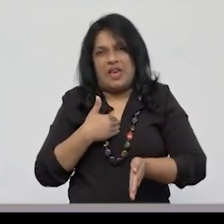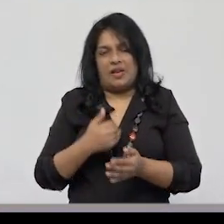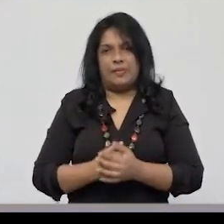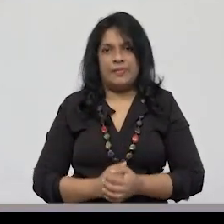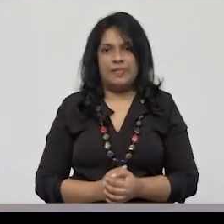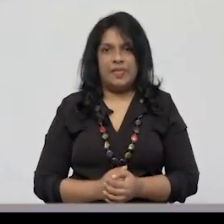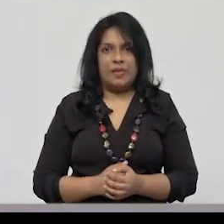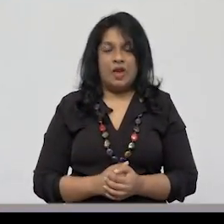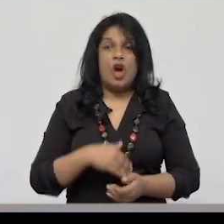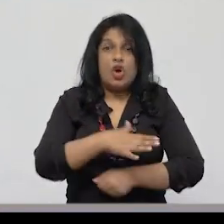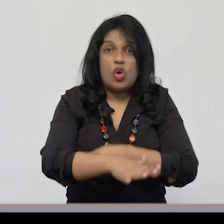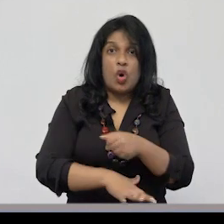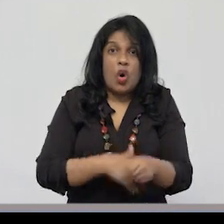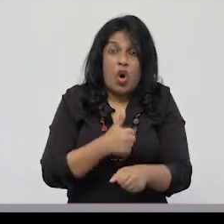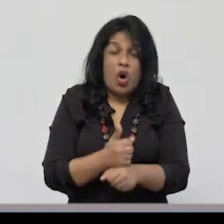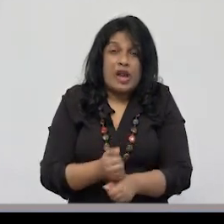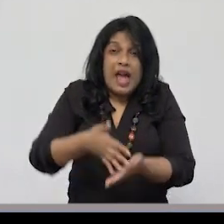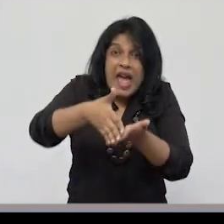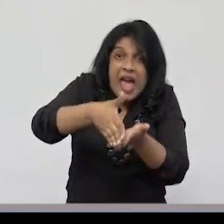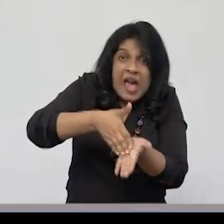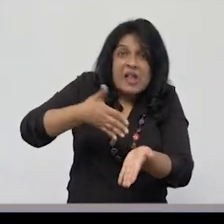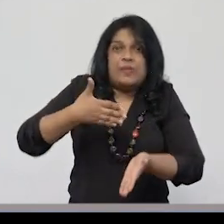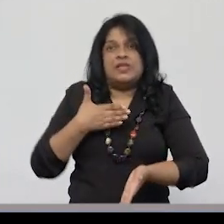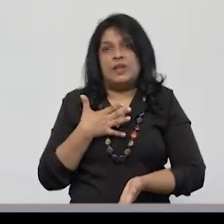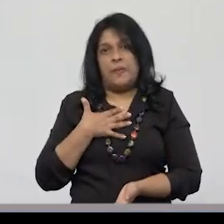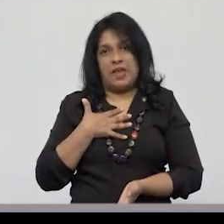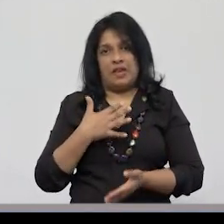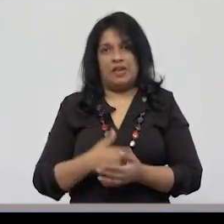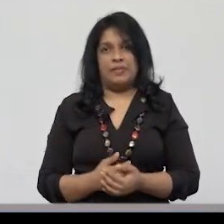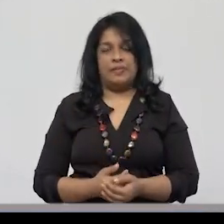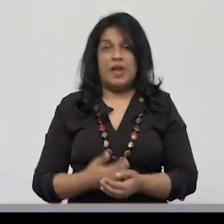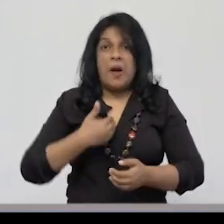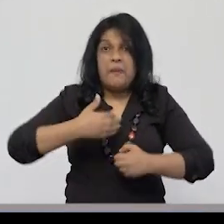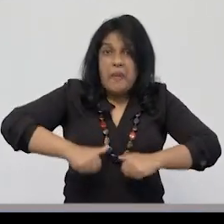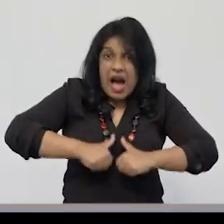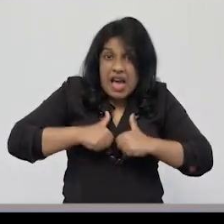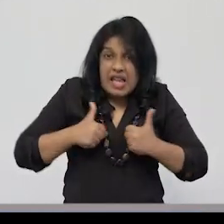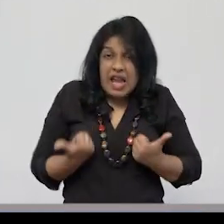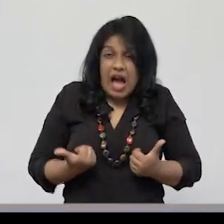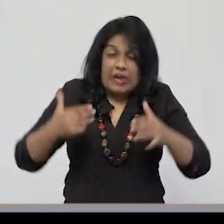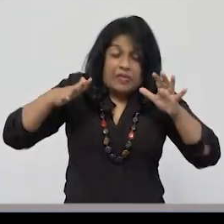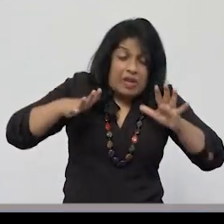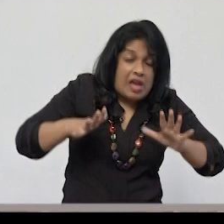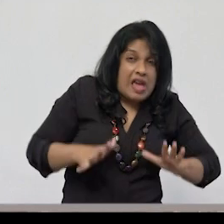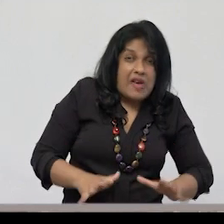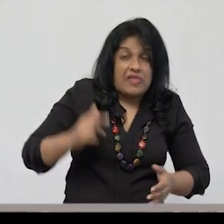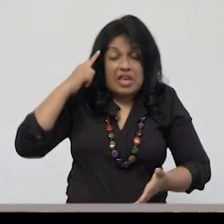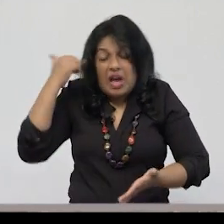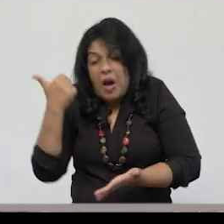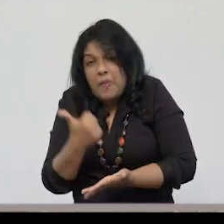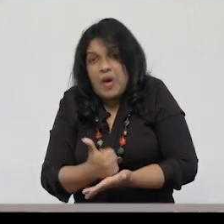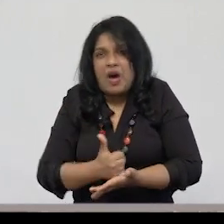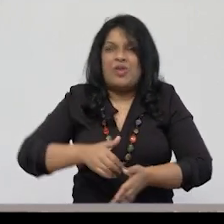anything. Yes, hello? Are you with me? Right? So then you can see the next one where you can